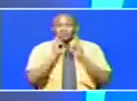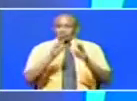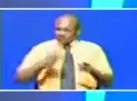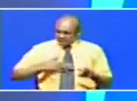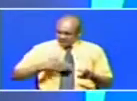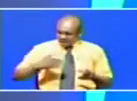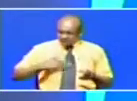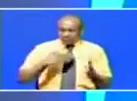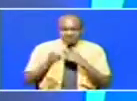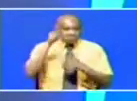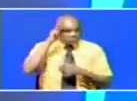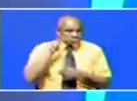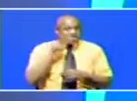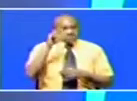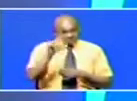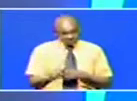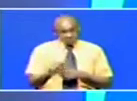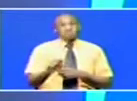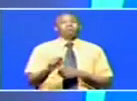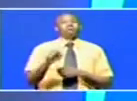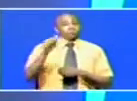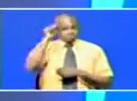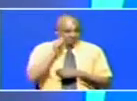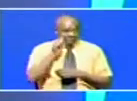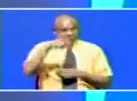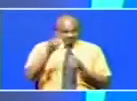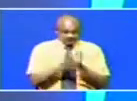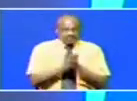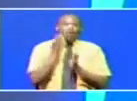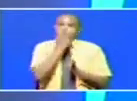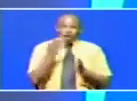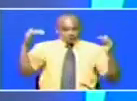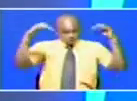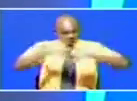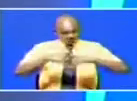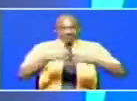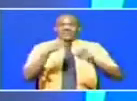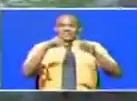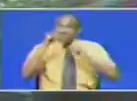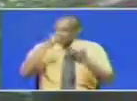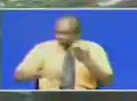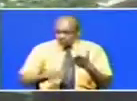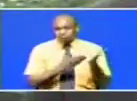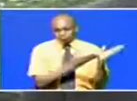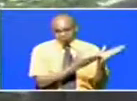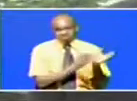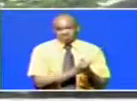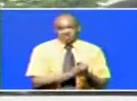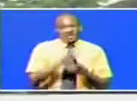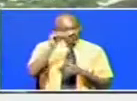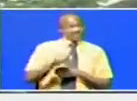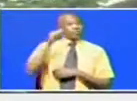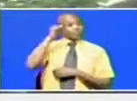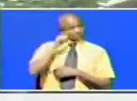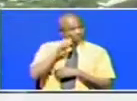Philip Keitani is in South Sudanese capital Juba attending an oil conference and now reports. With the South Sudanese